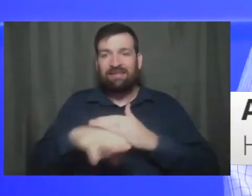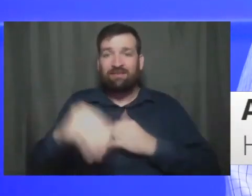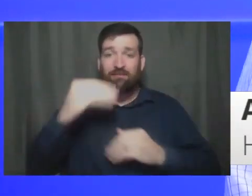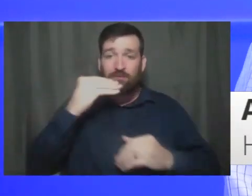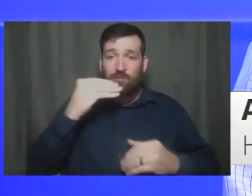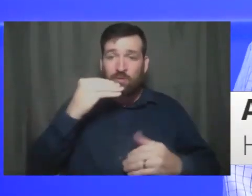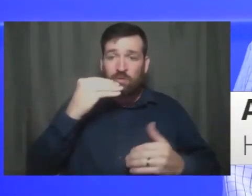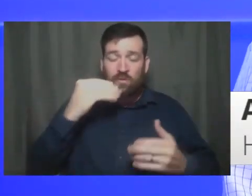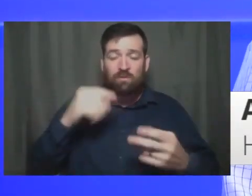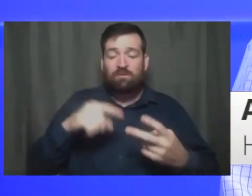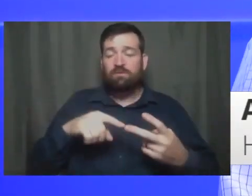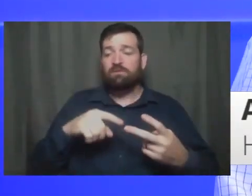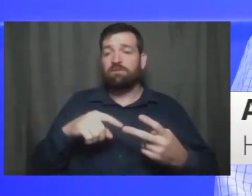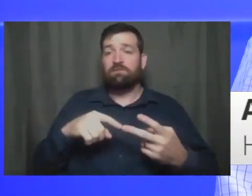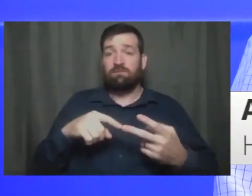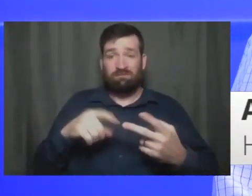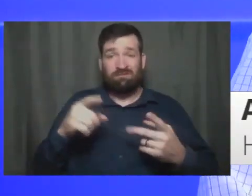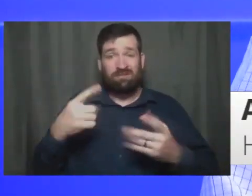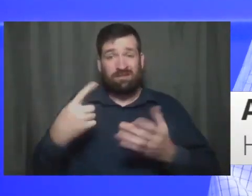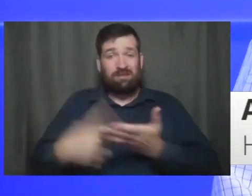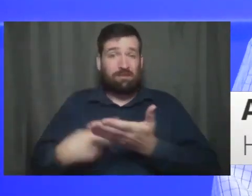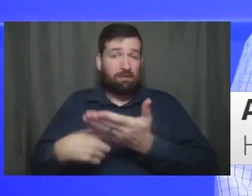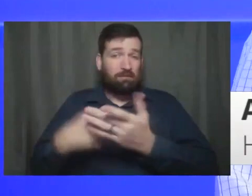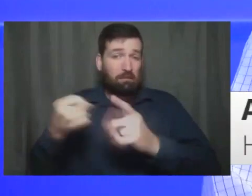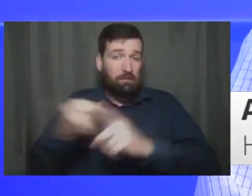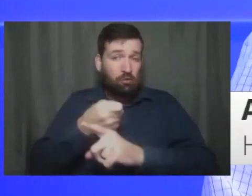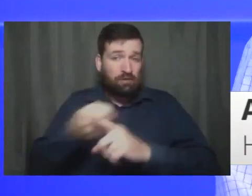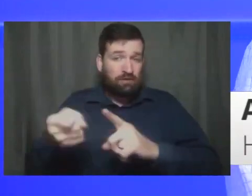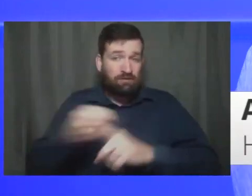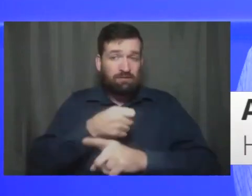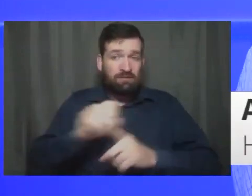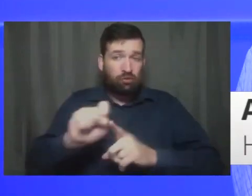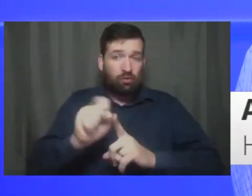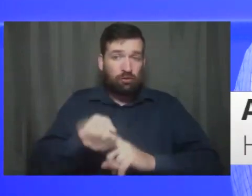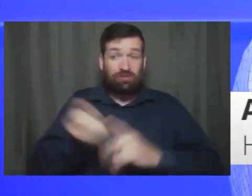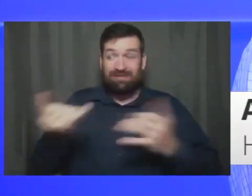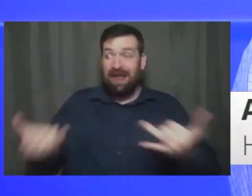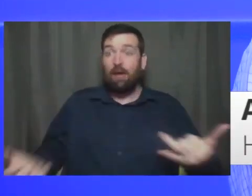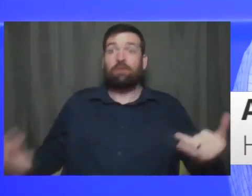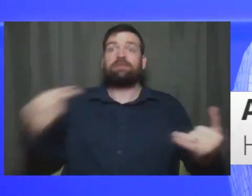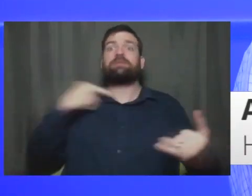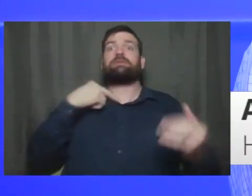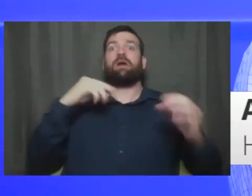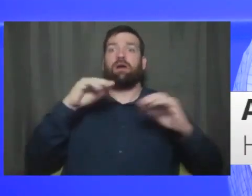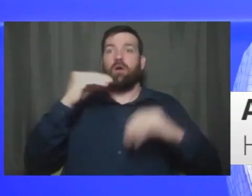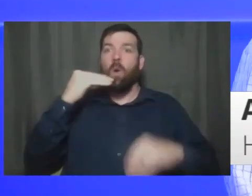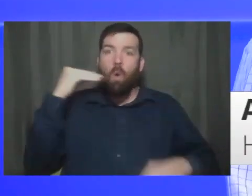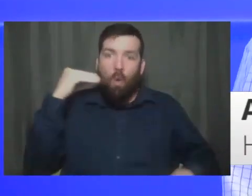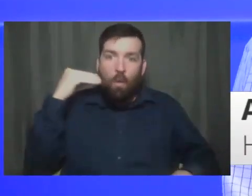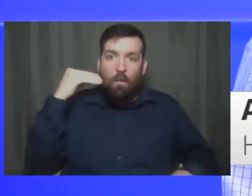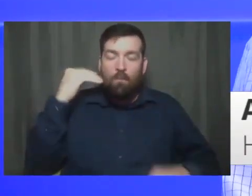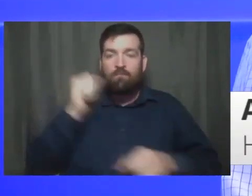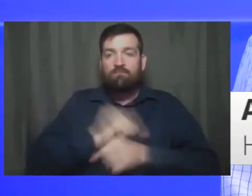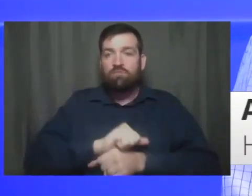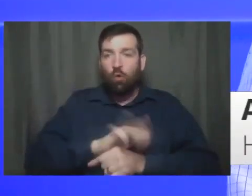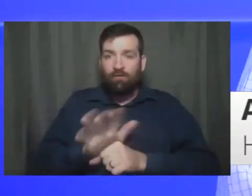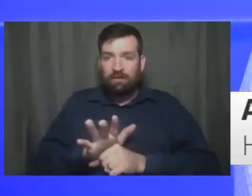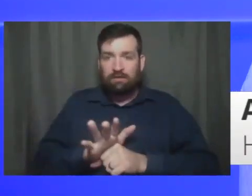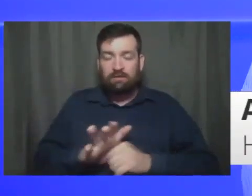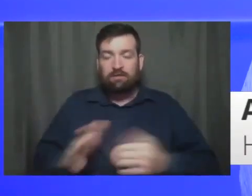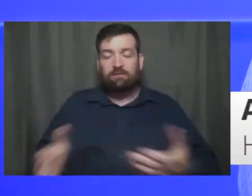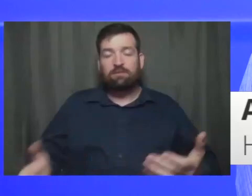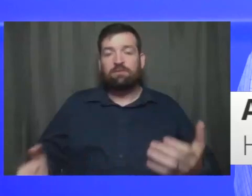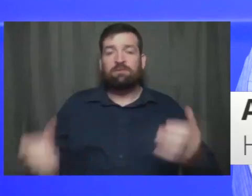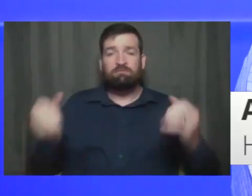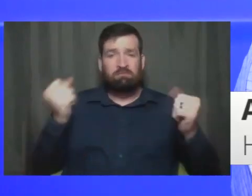Sometimes they're in an abusive situation where they are stuck at home now even more during COVID. So there's a lot of things that stack